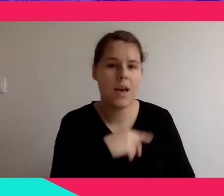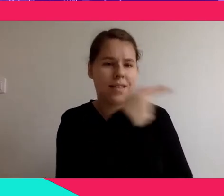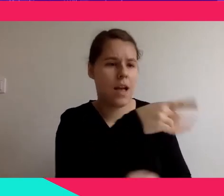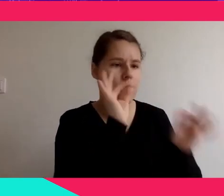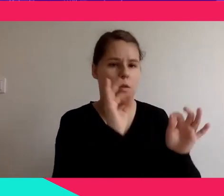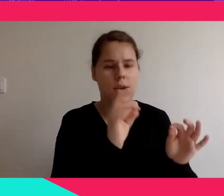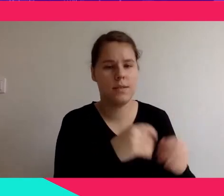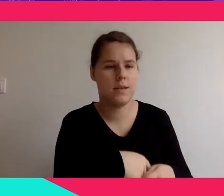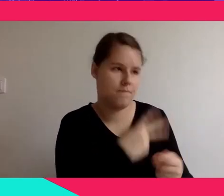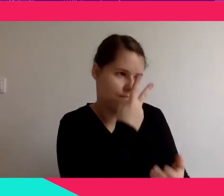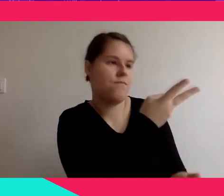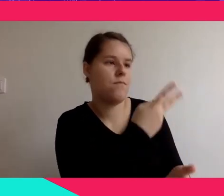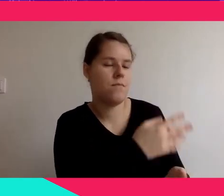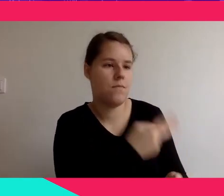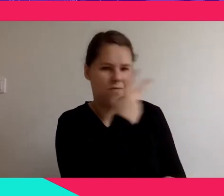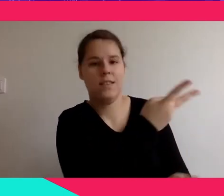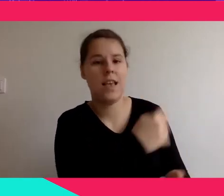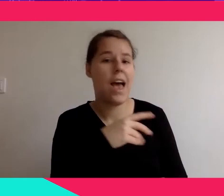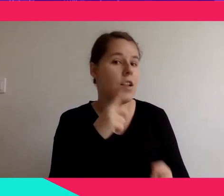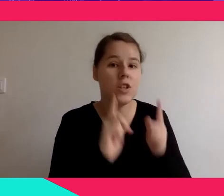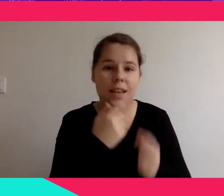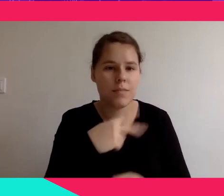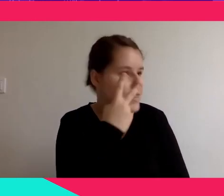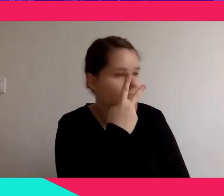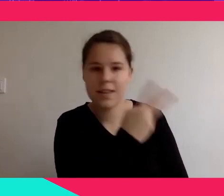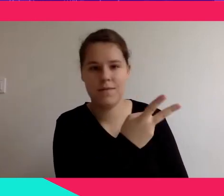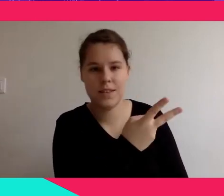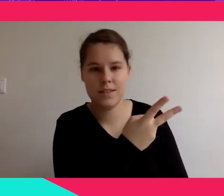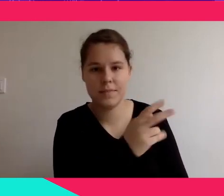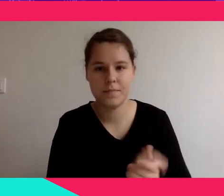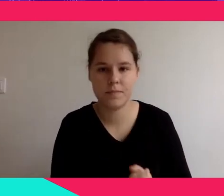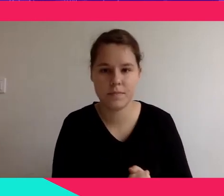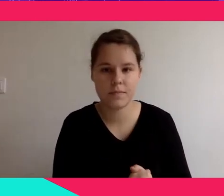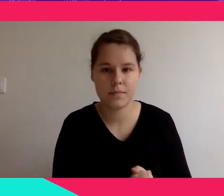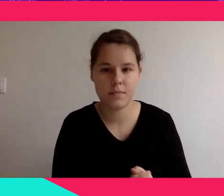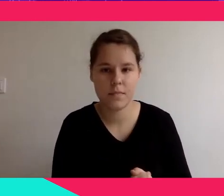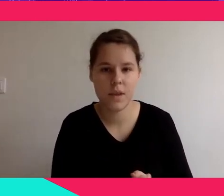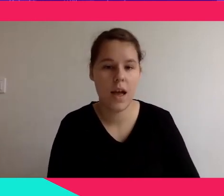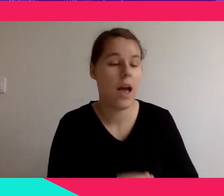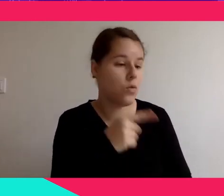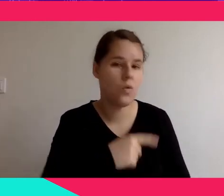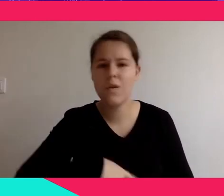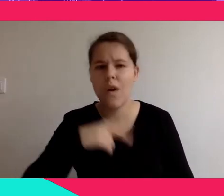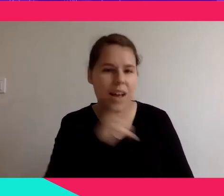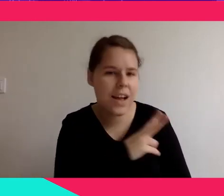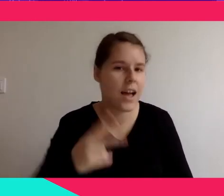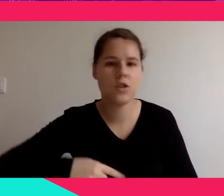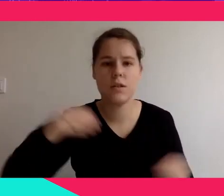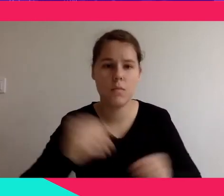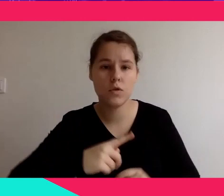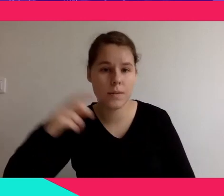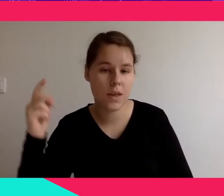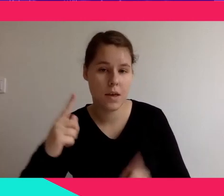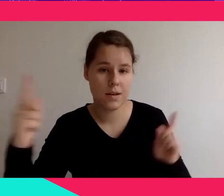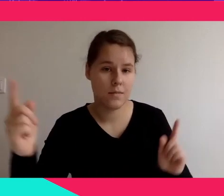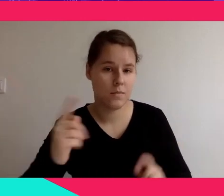where everybody could meet and discuss things that were crucial. And I think that thanks to the projects that you've shown to us, and I